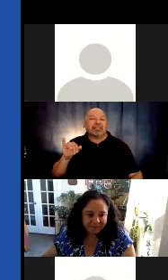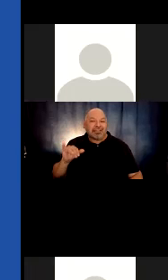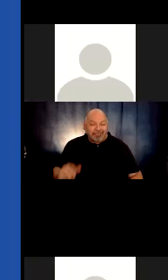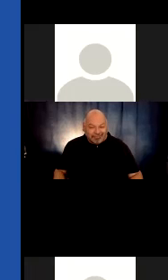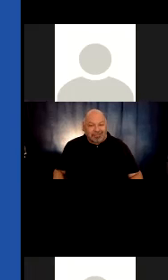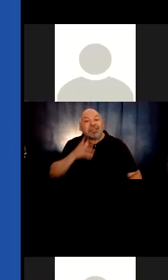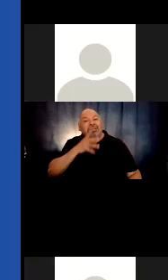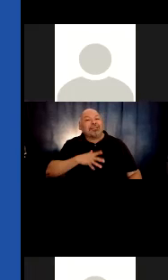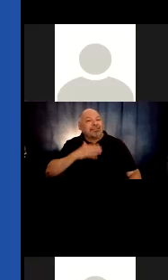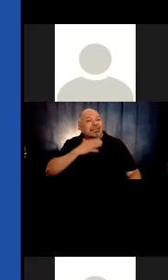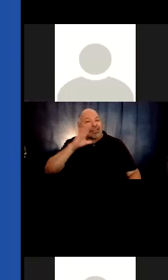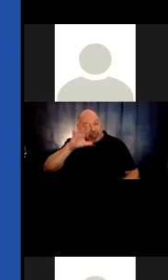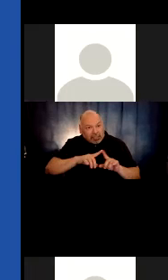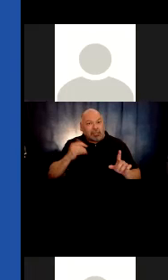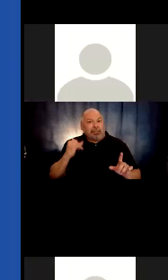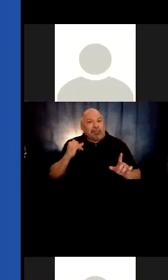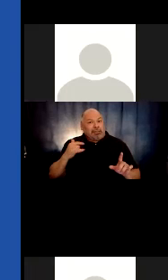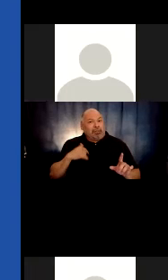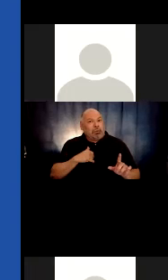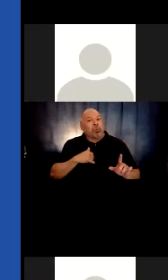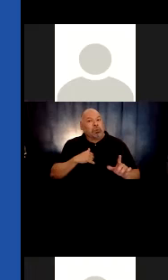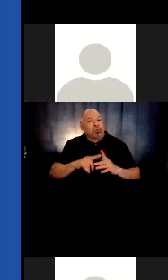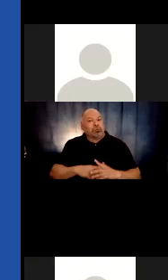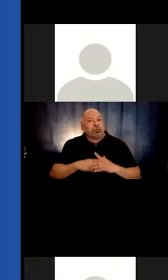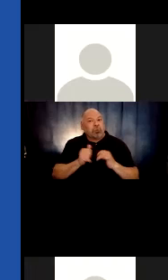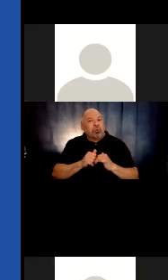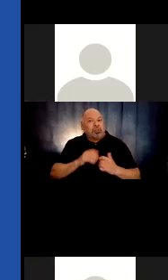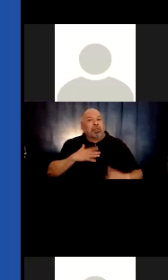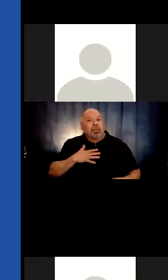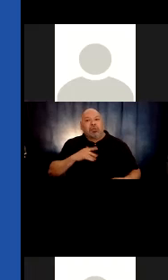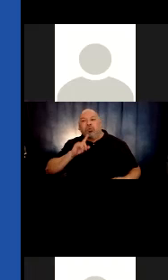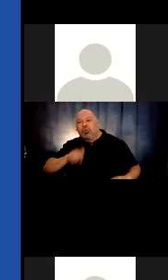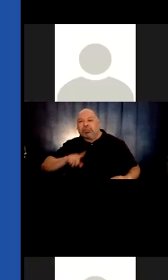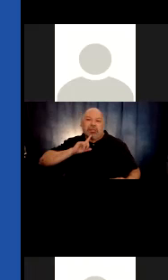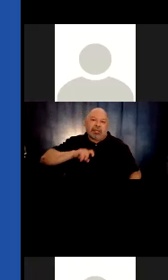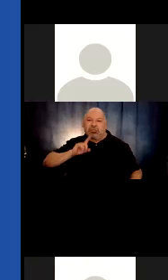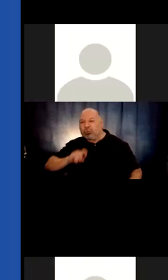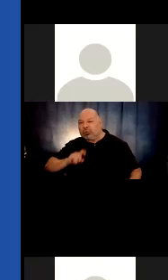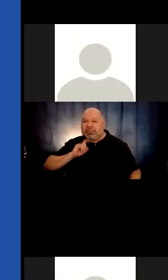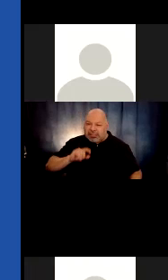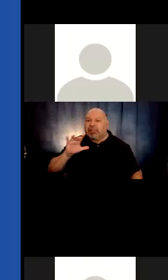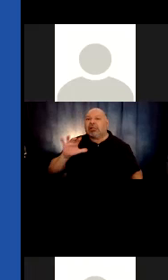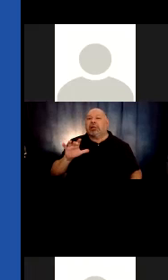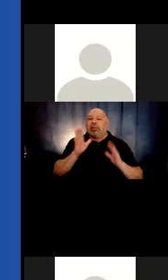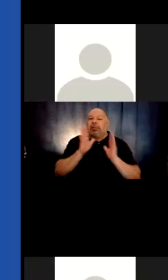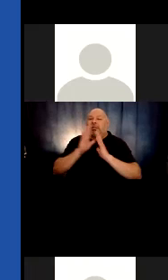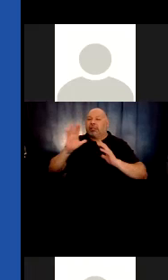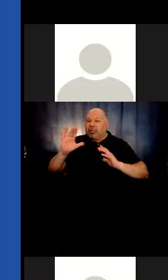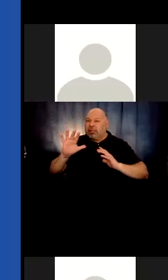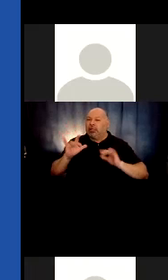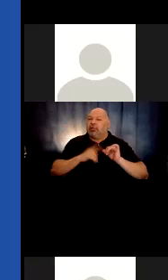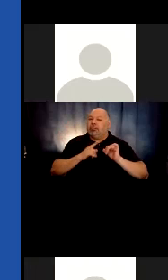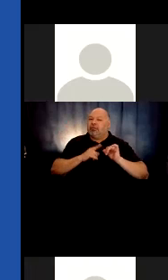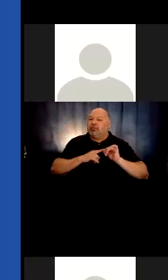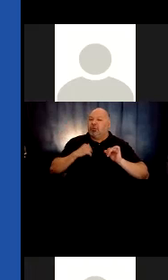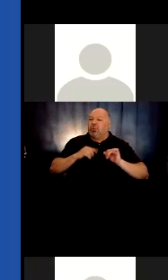Great, thank you. And so now we'll go ahead and start with our Q&A portion of the presentation. For this, we'll use